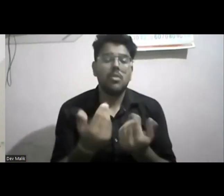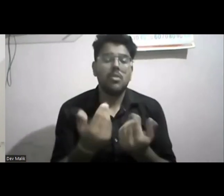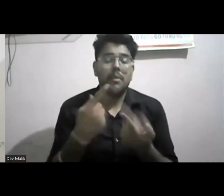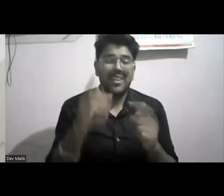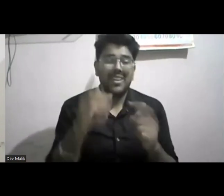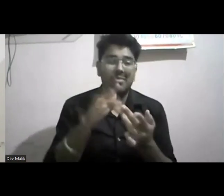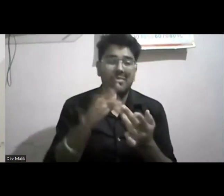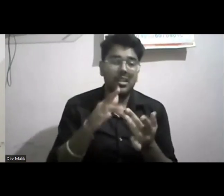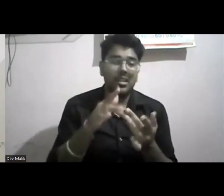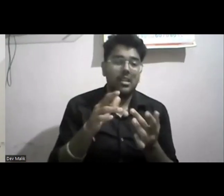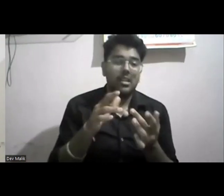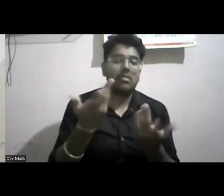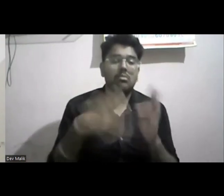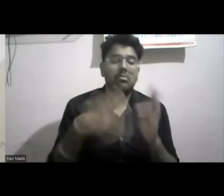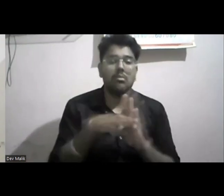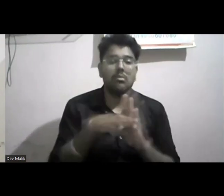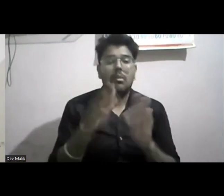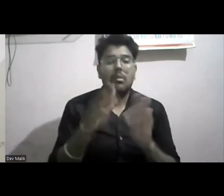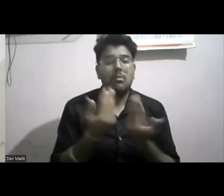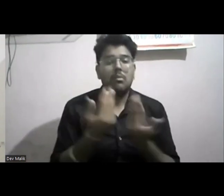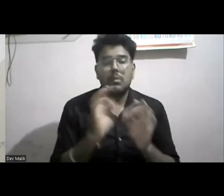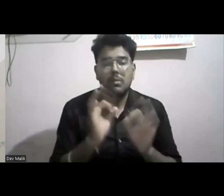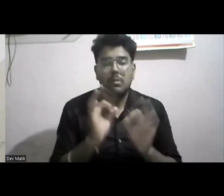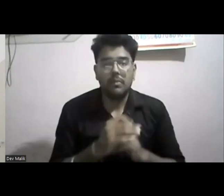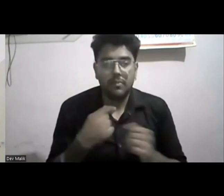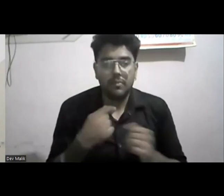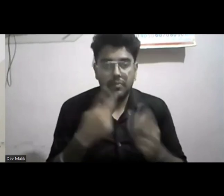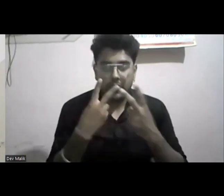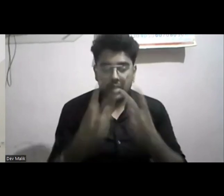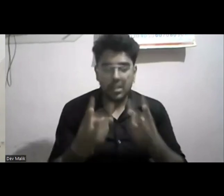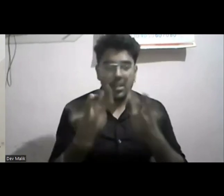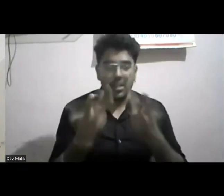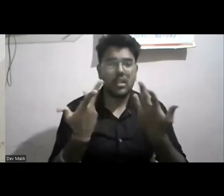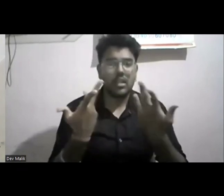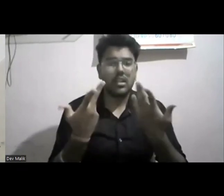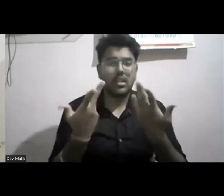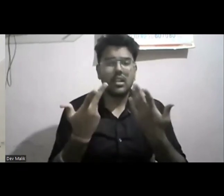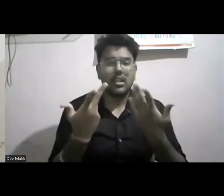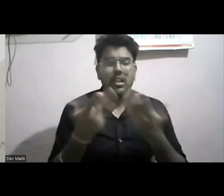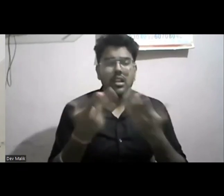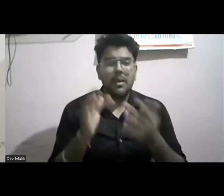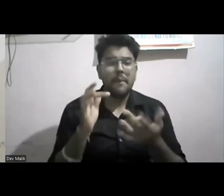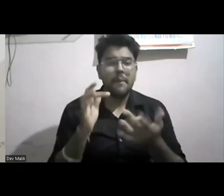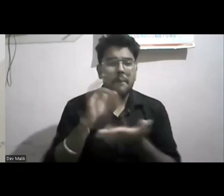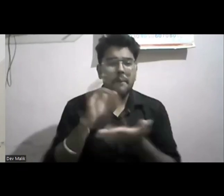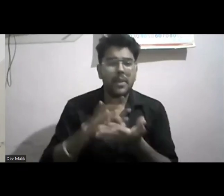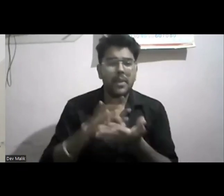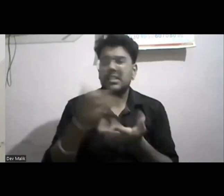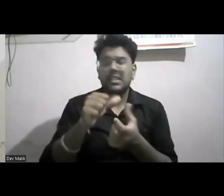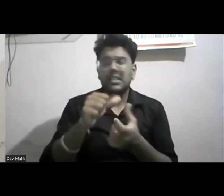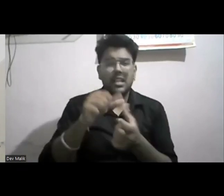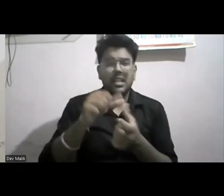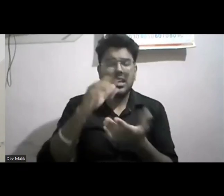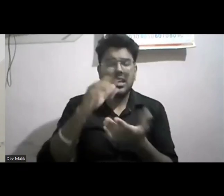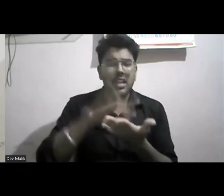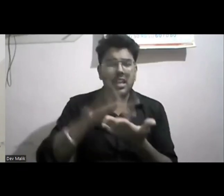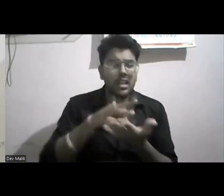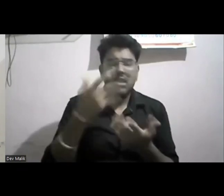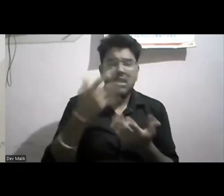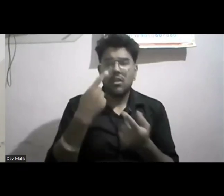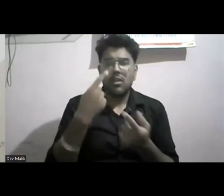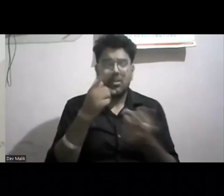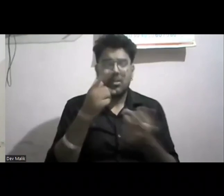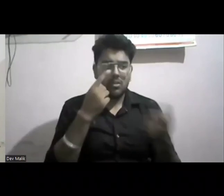have also noticed, that these rehabilitation centers and these doctors were not treating them properly. They